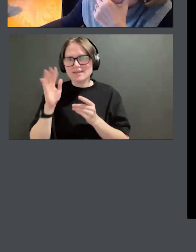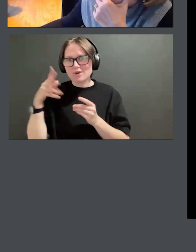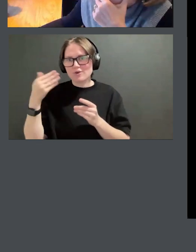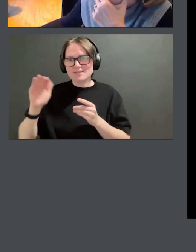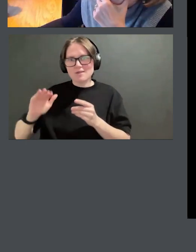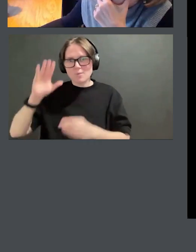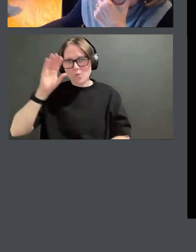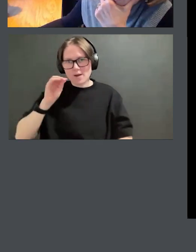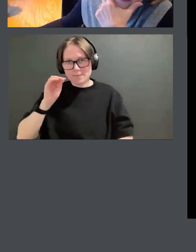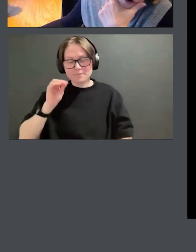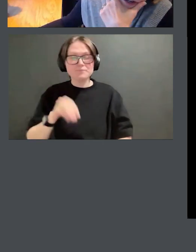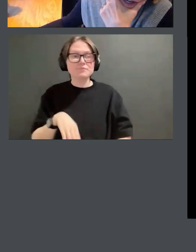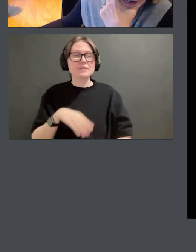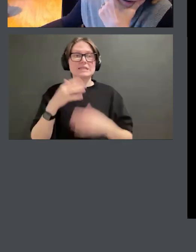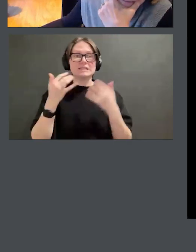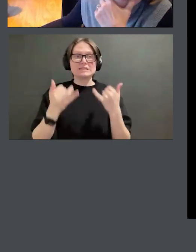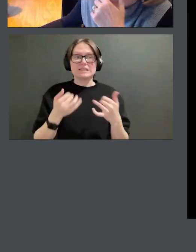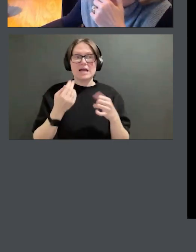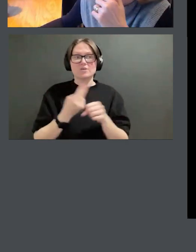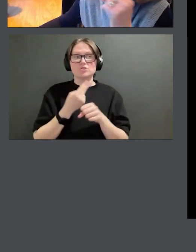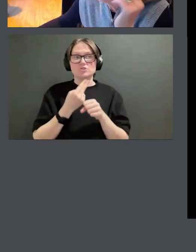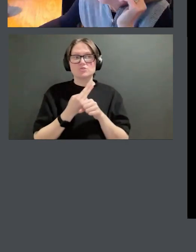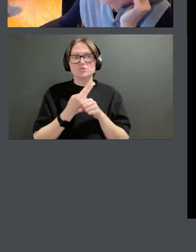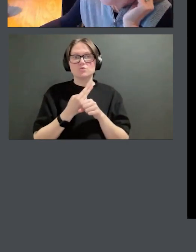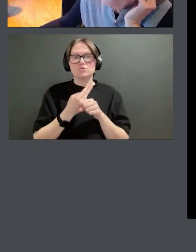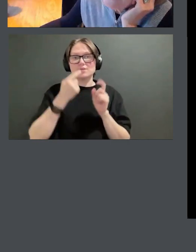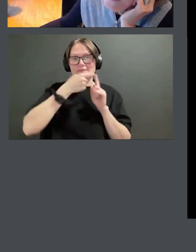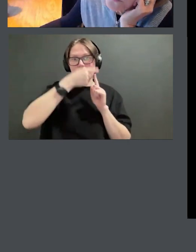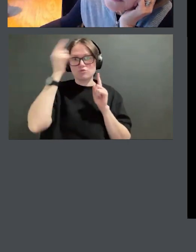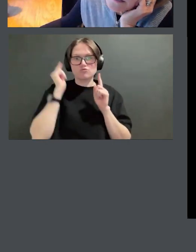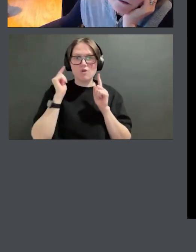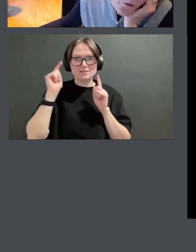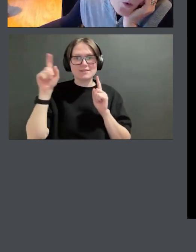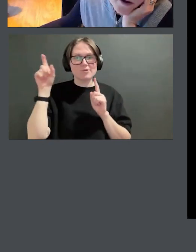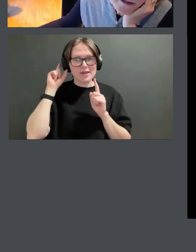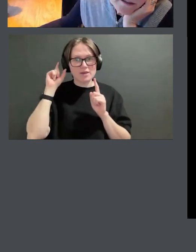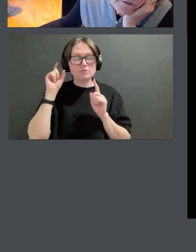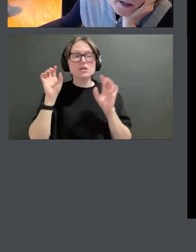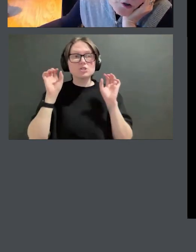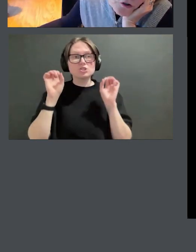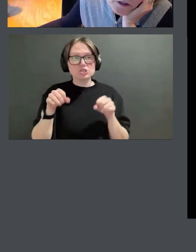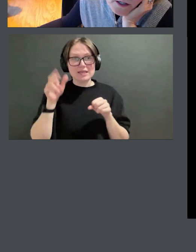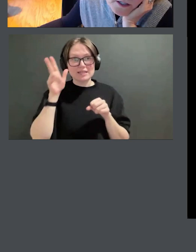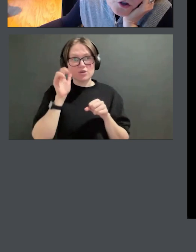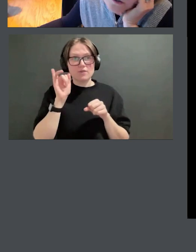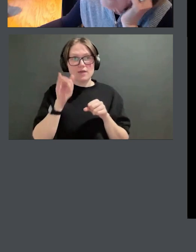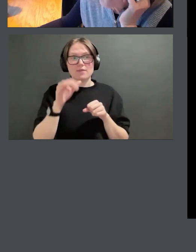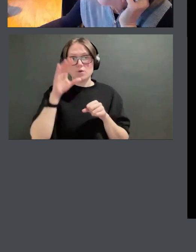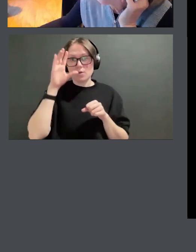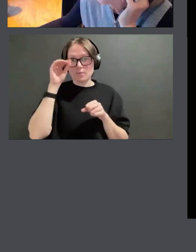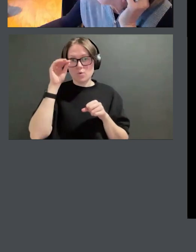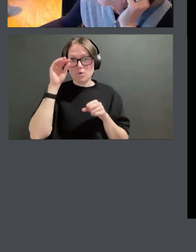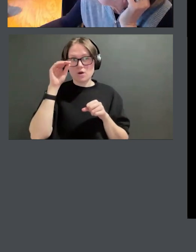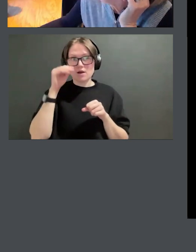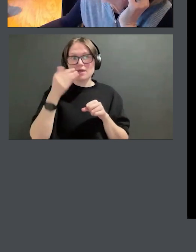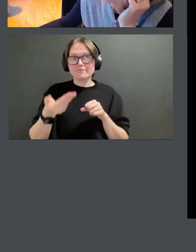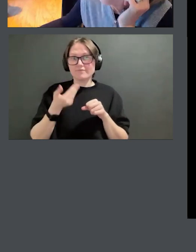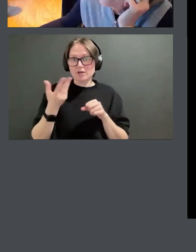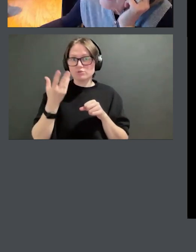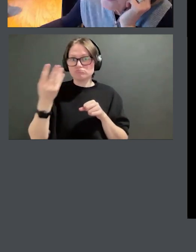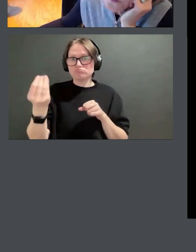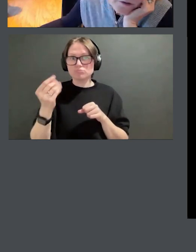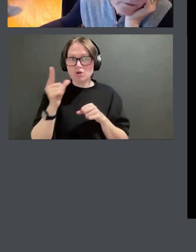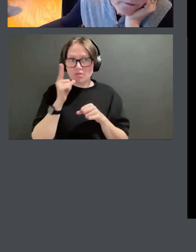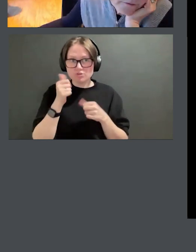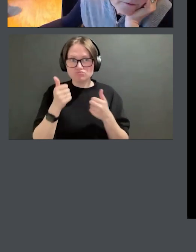Now she's using a cross hearing aid. She can hear this little boy invite her to lunch quite clearly, but